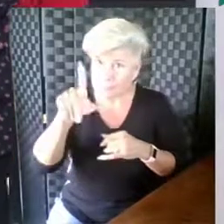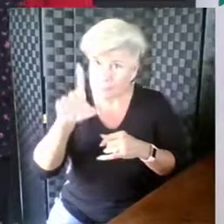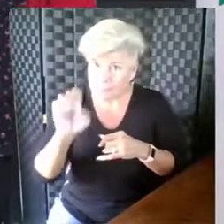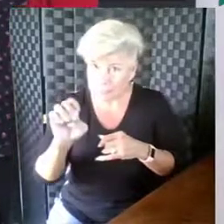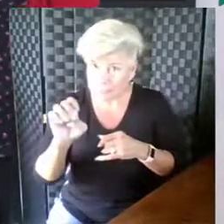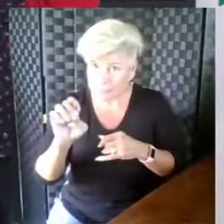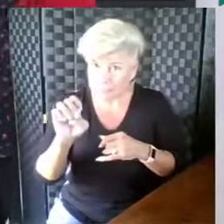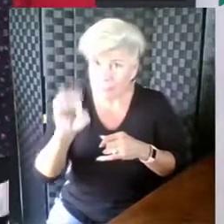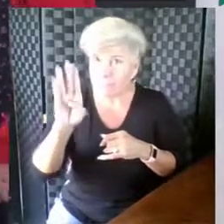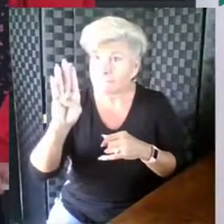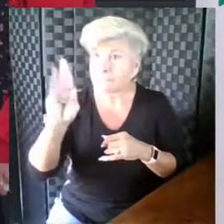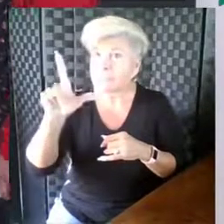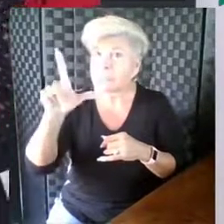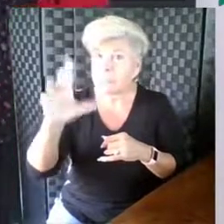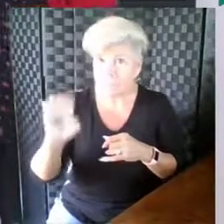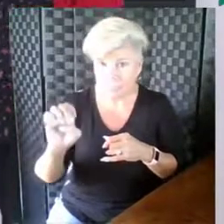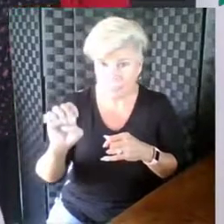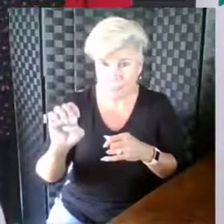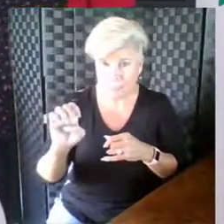PLE,